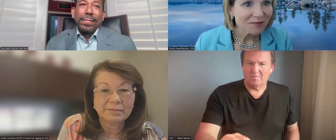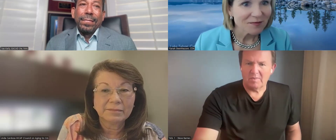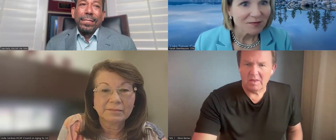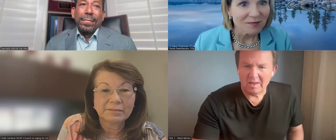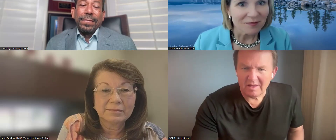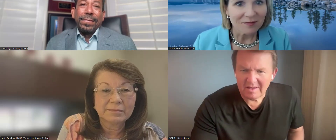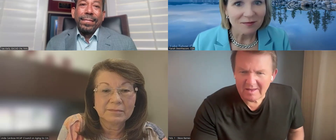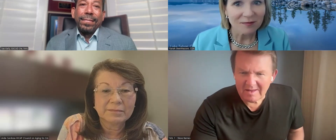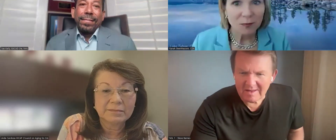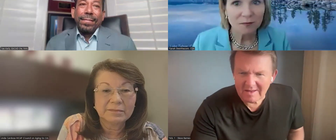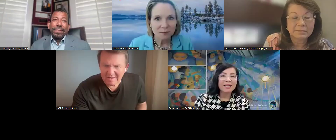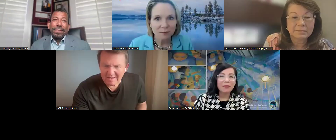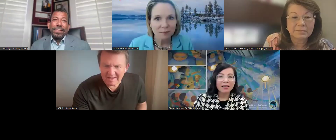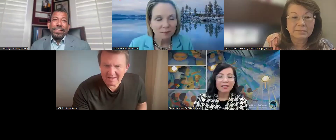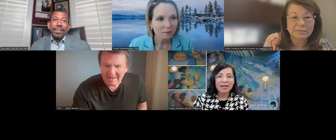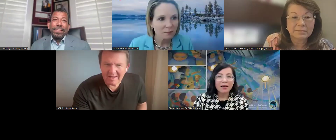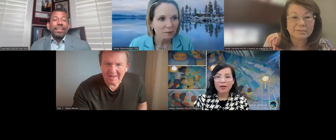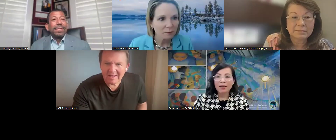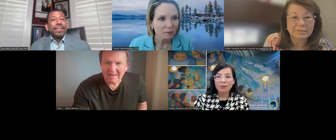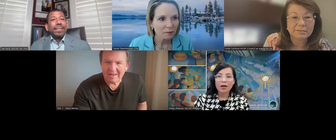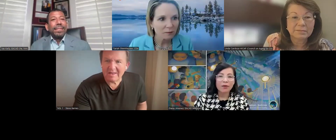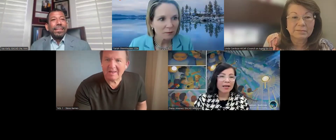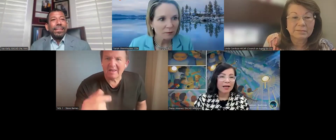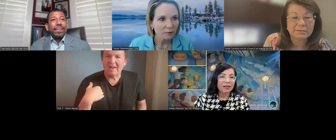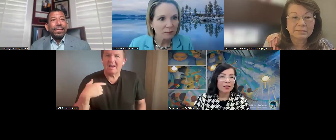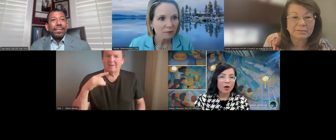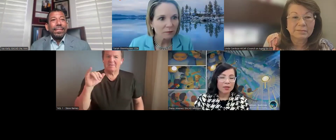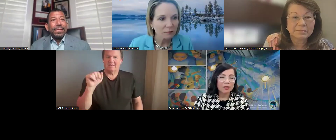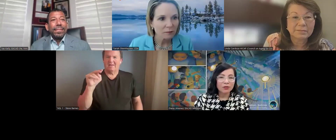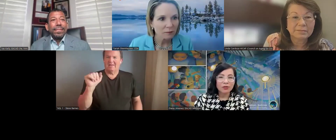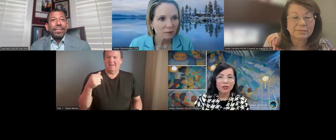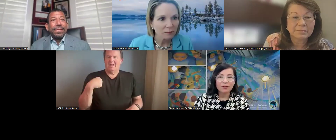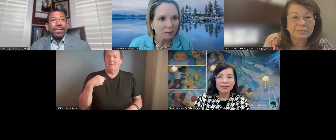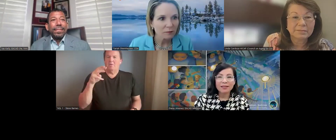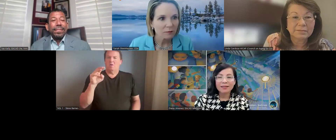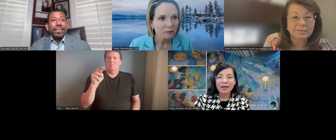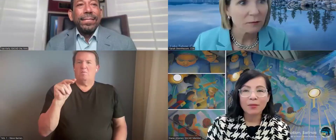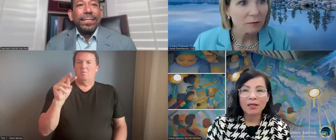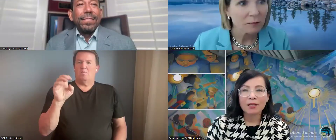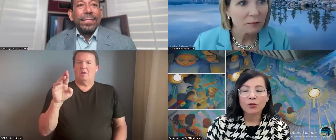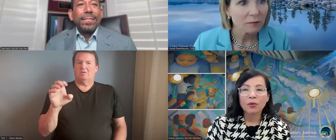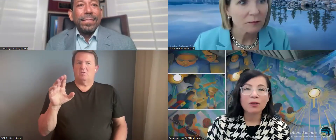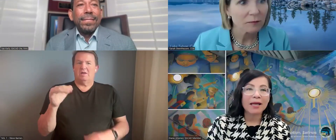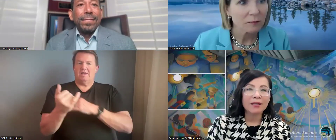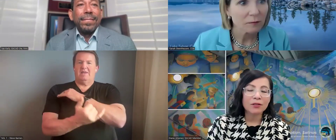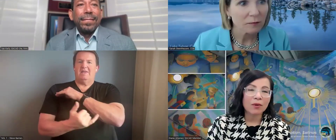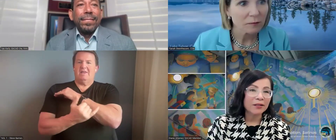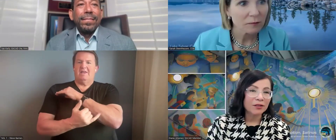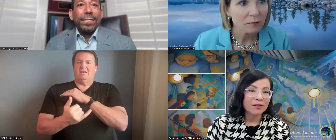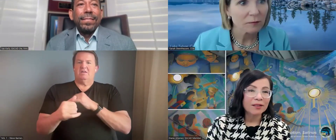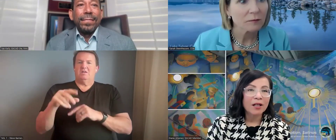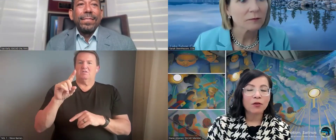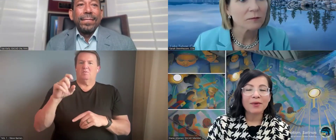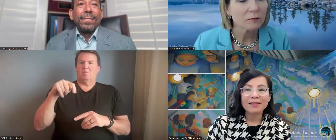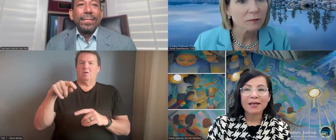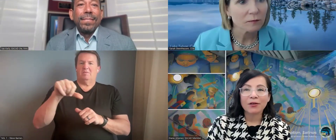Hello, everyone. So I'm Diana Jimenez. I work in Monterey County Department of Social Services. I'm the AAA